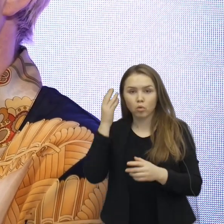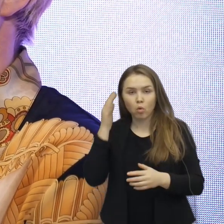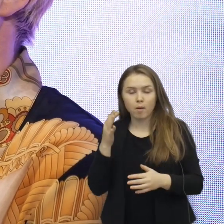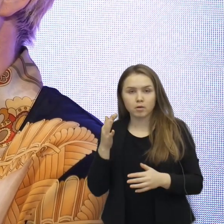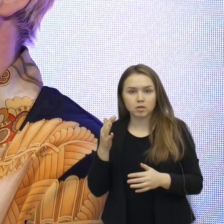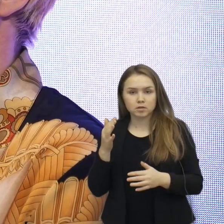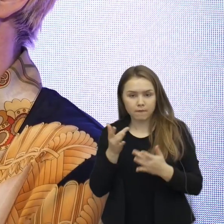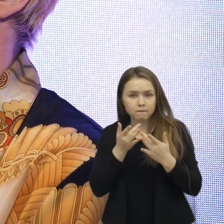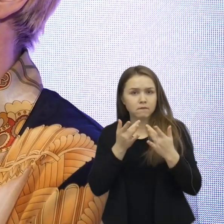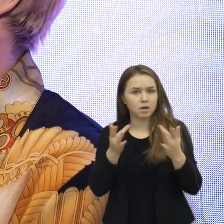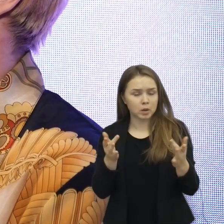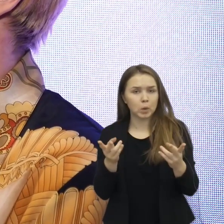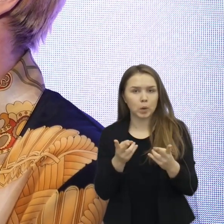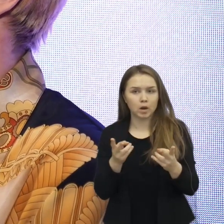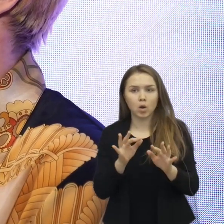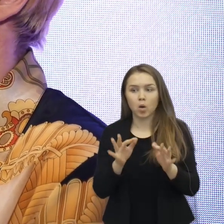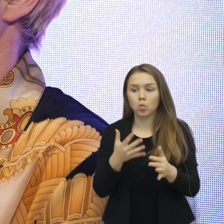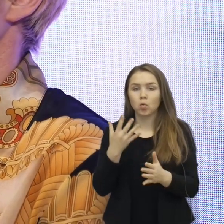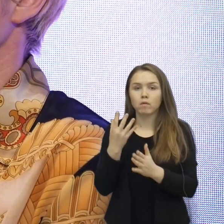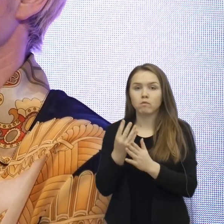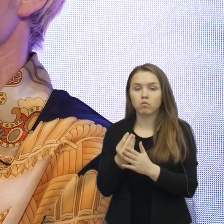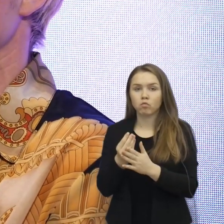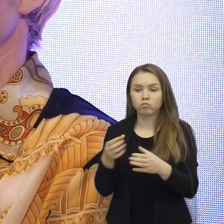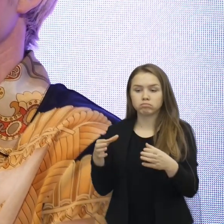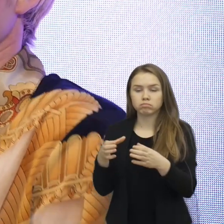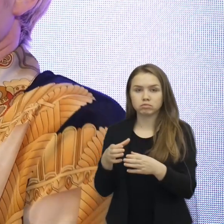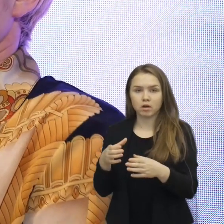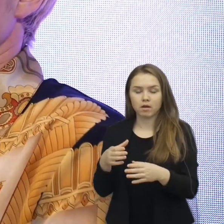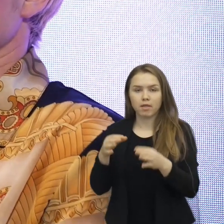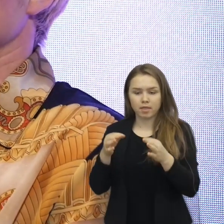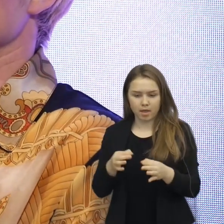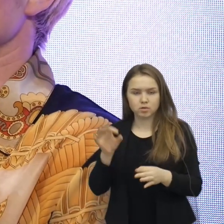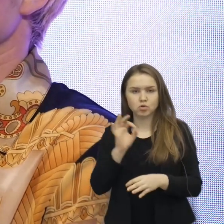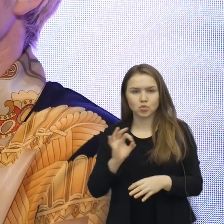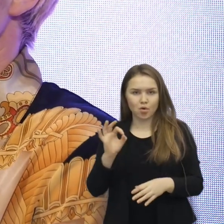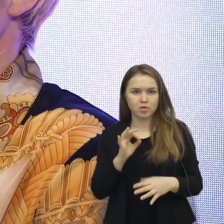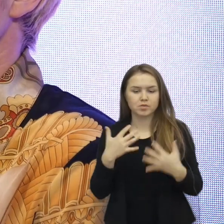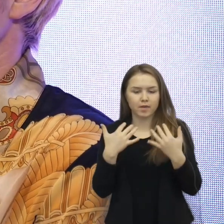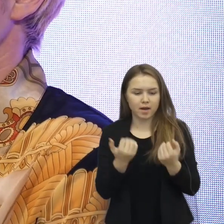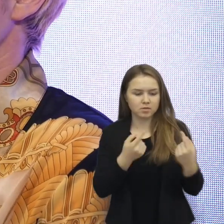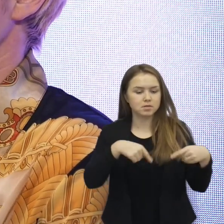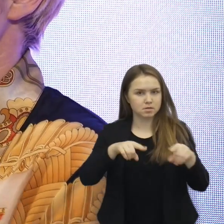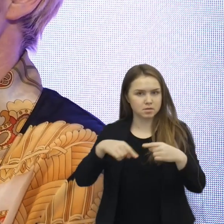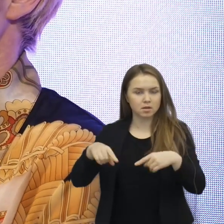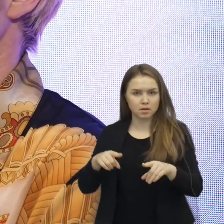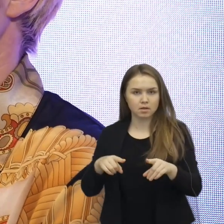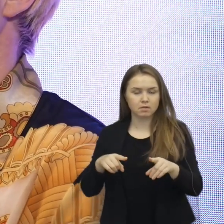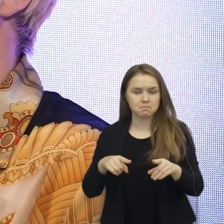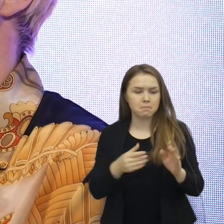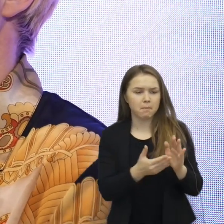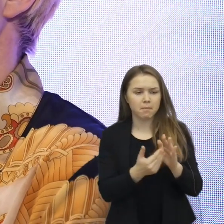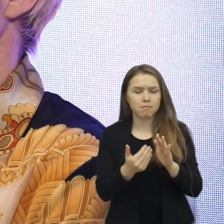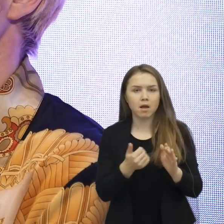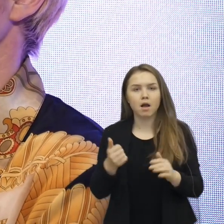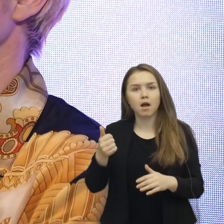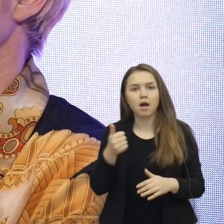like get trans people to be interviewed and to speak. For example, because in Finland we have at this, like Finland